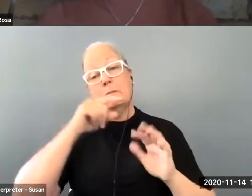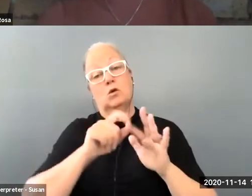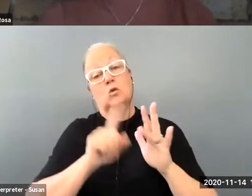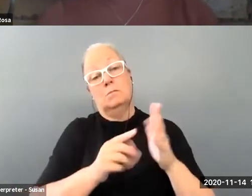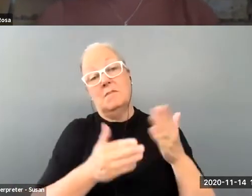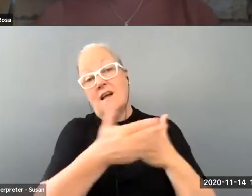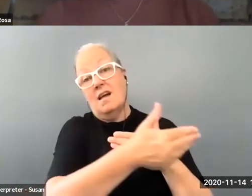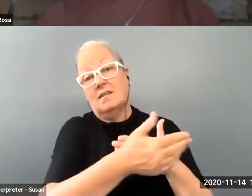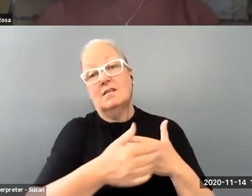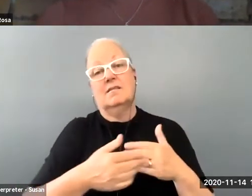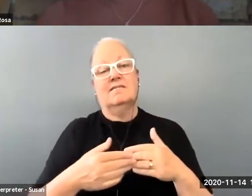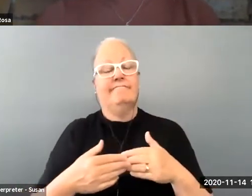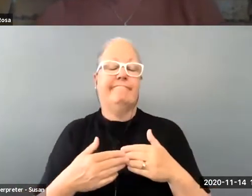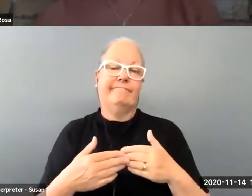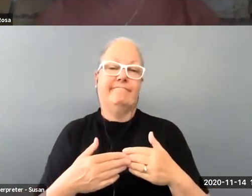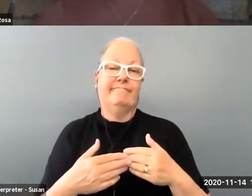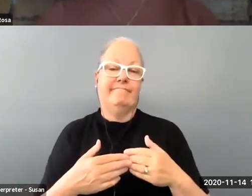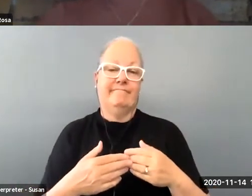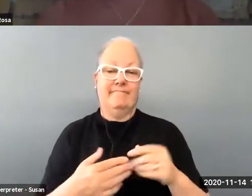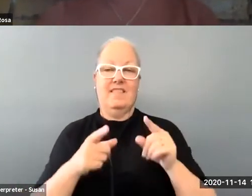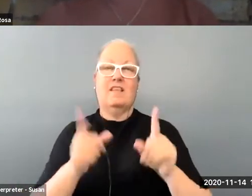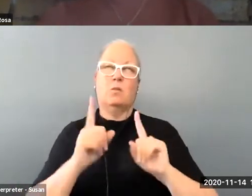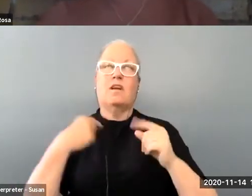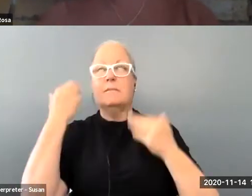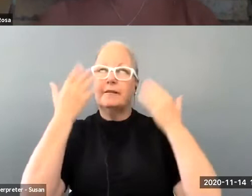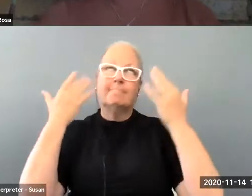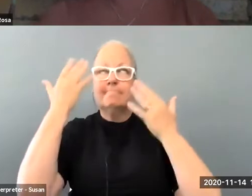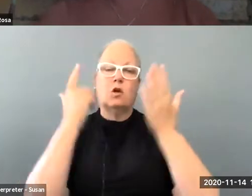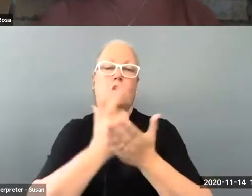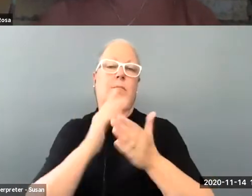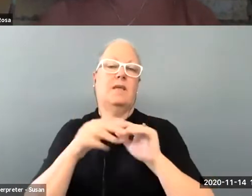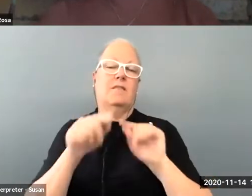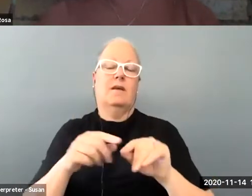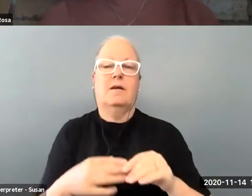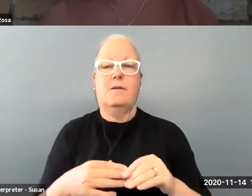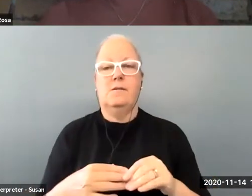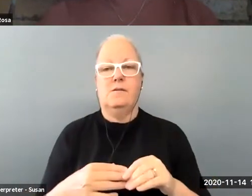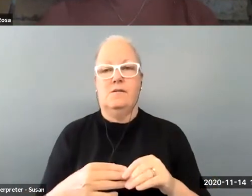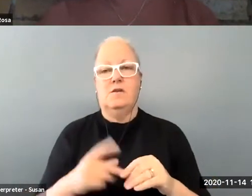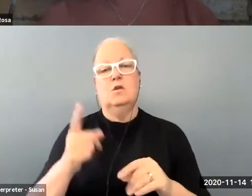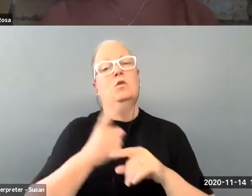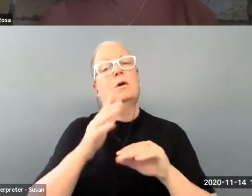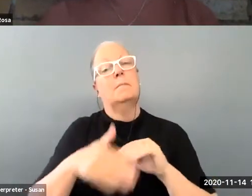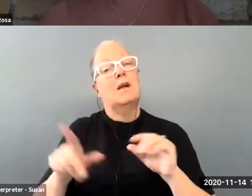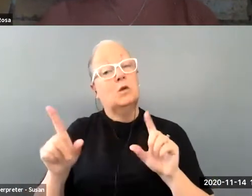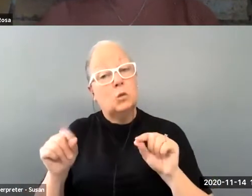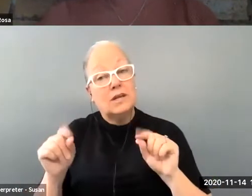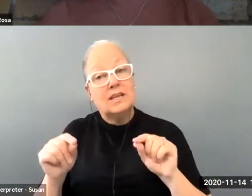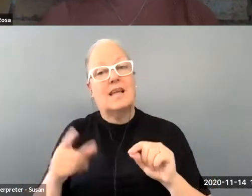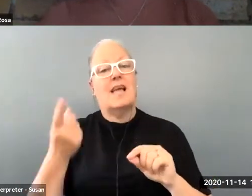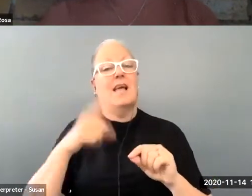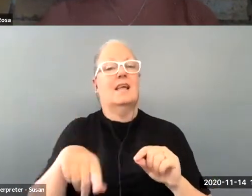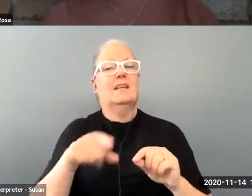And yeah, so that's just something I've been thinking about a lot. Amazing. So speaking of Twitter and interacting